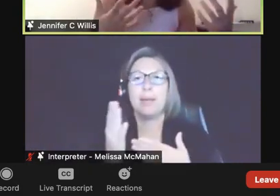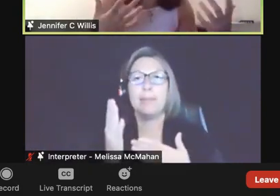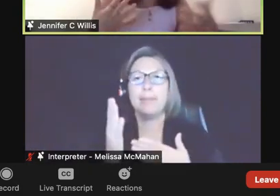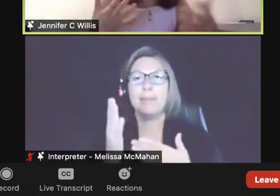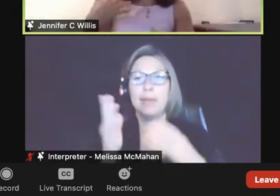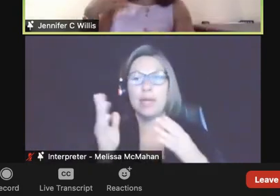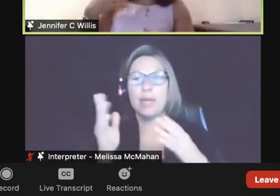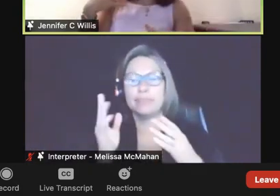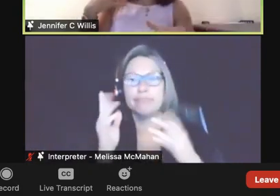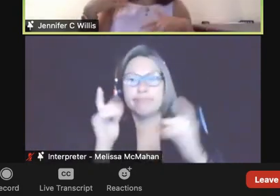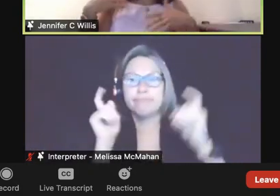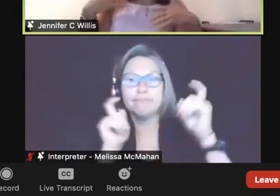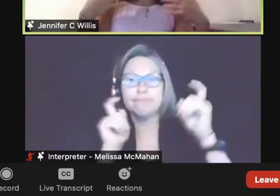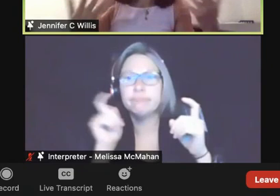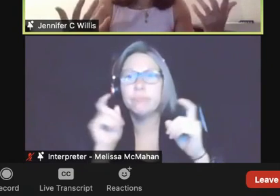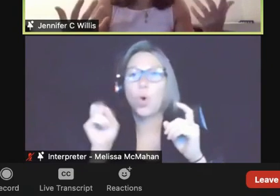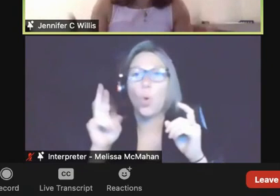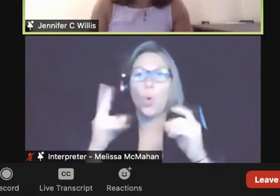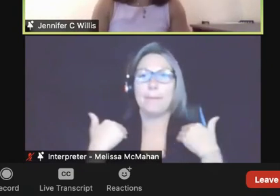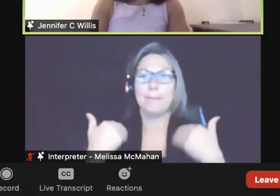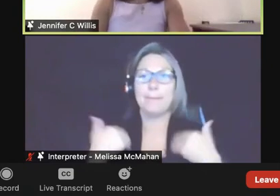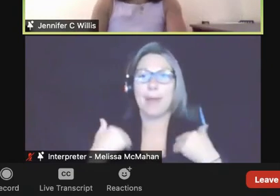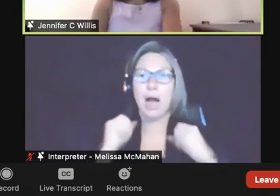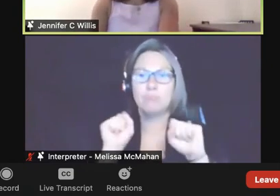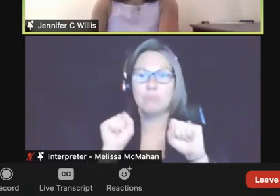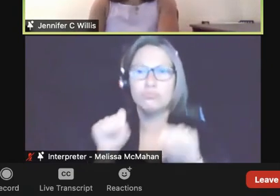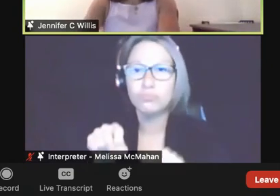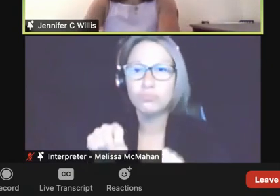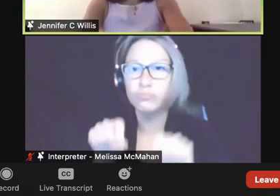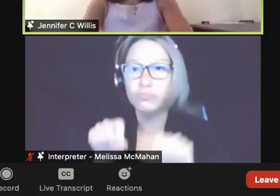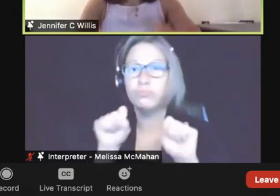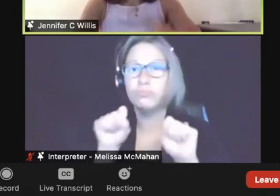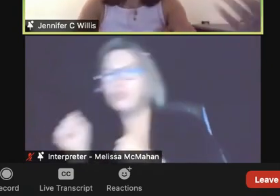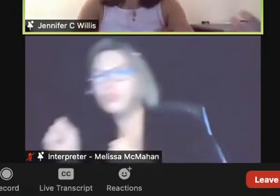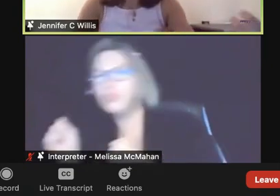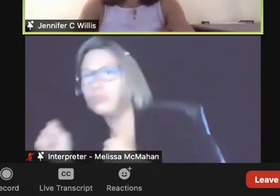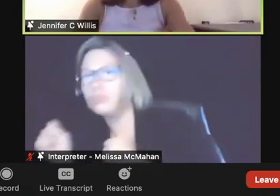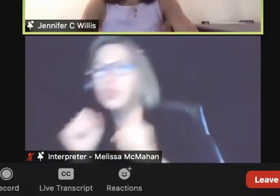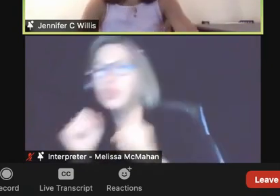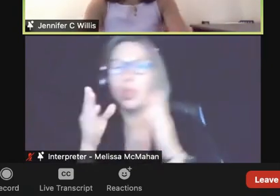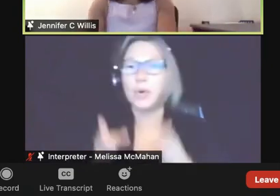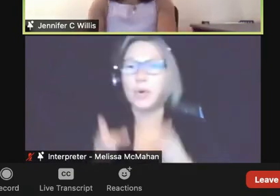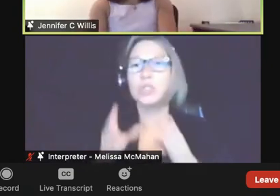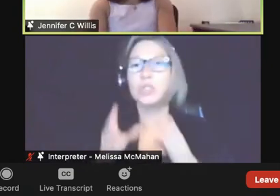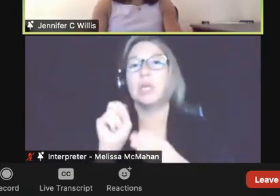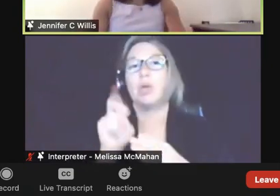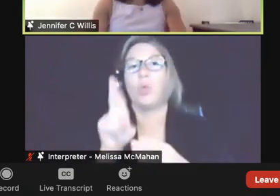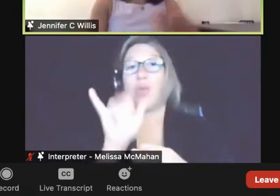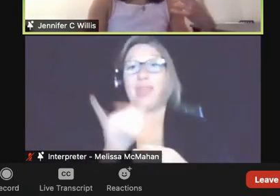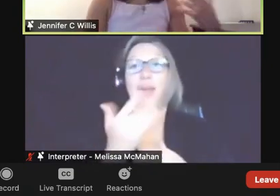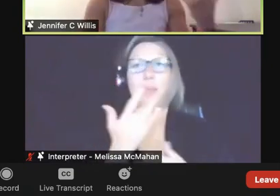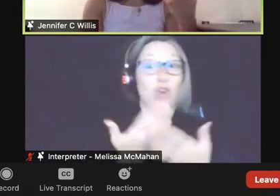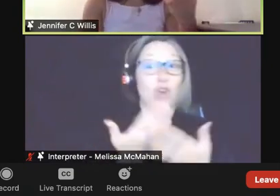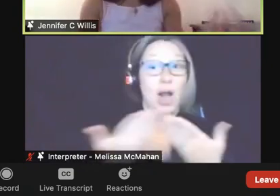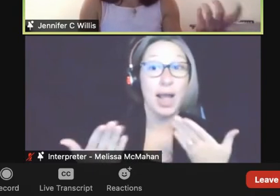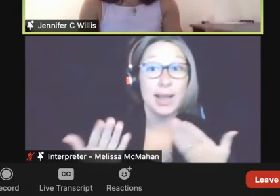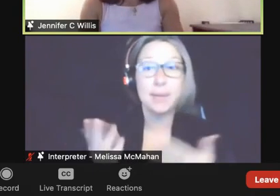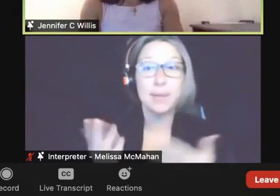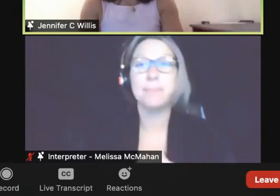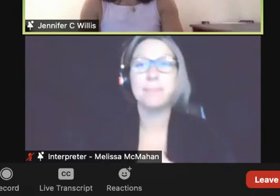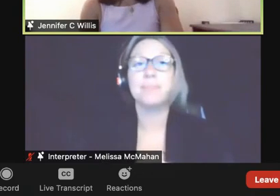posture, leaning towards something, towards a person, towards a preferred item.